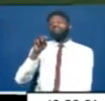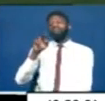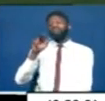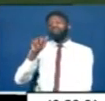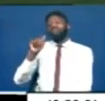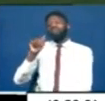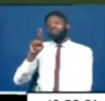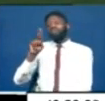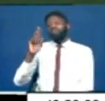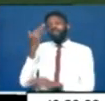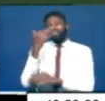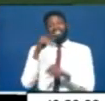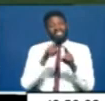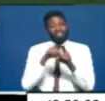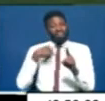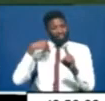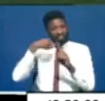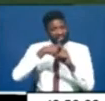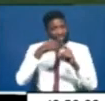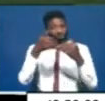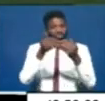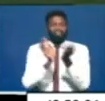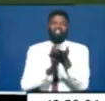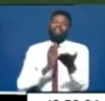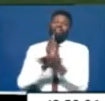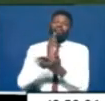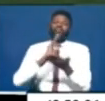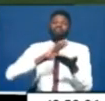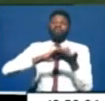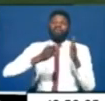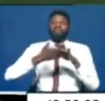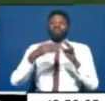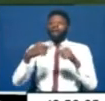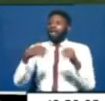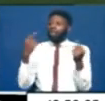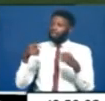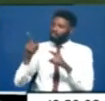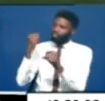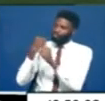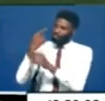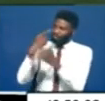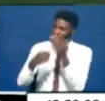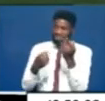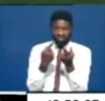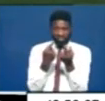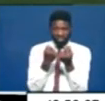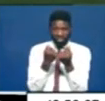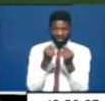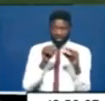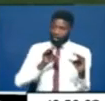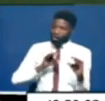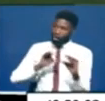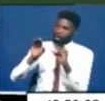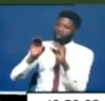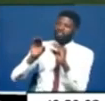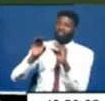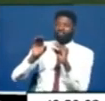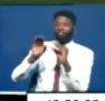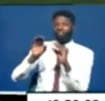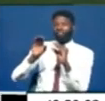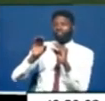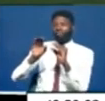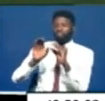here. I became their enemy. So what they did was that any money that was supposed to go to Narok North